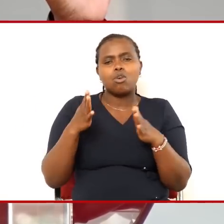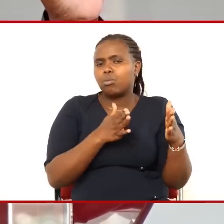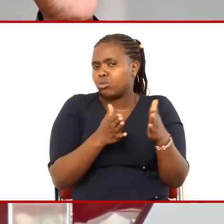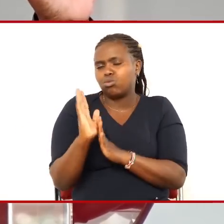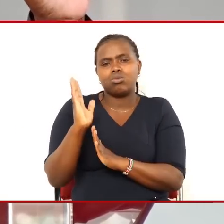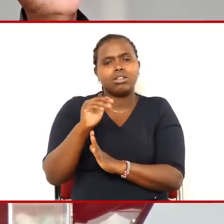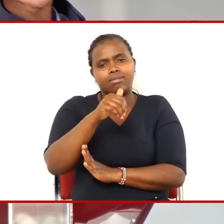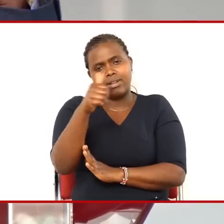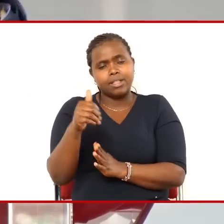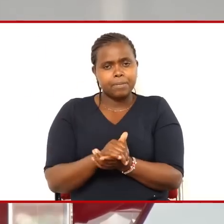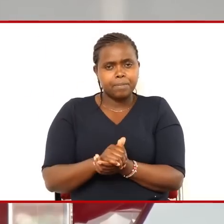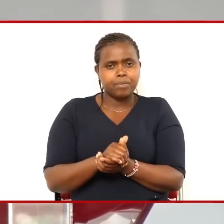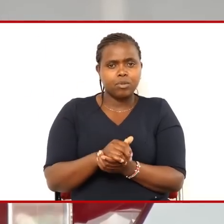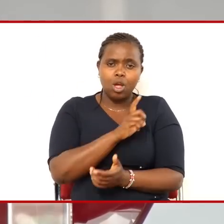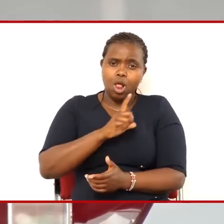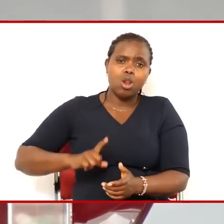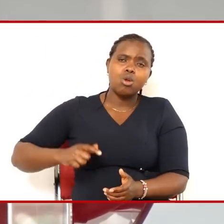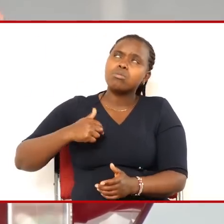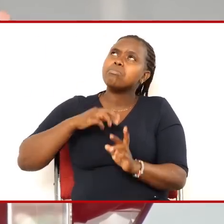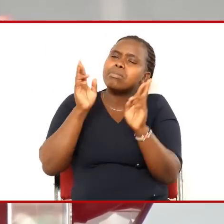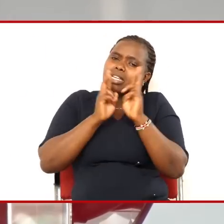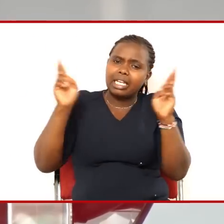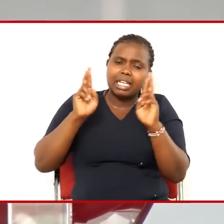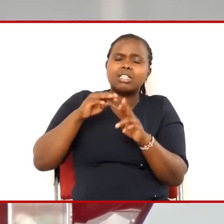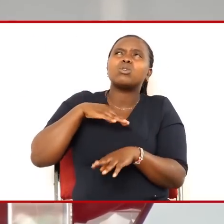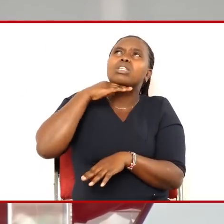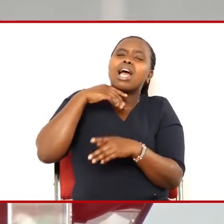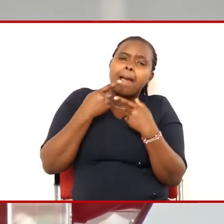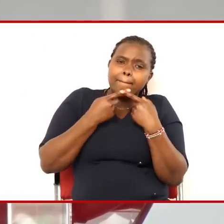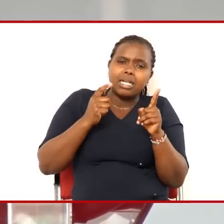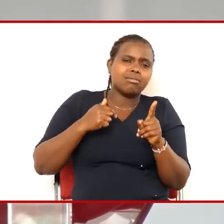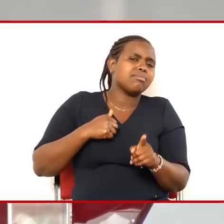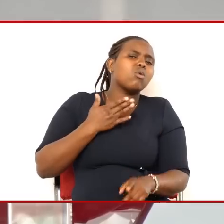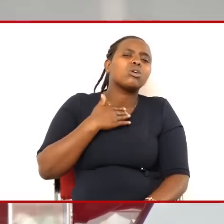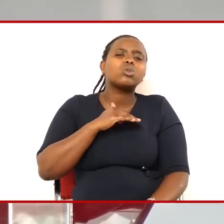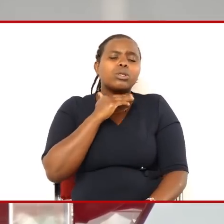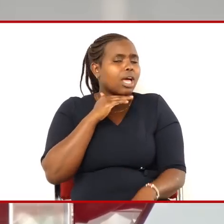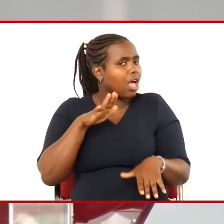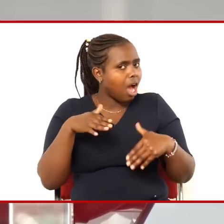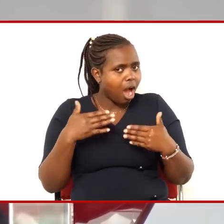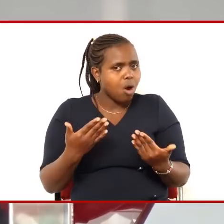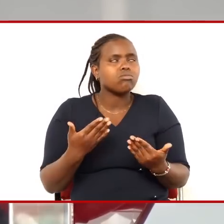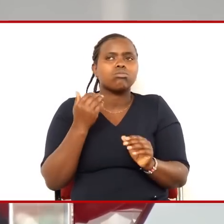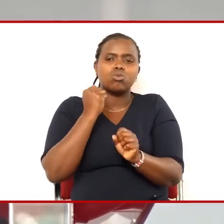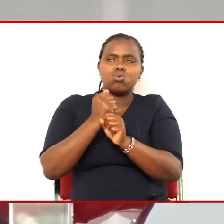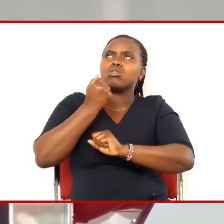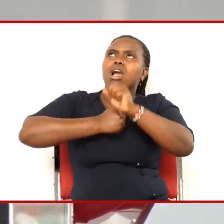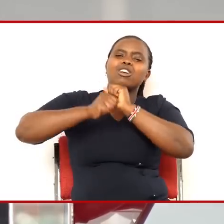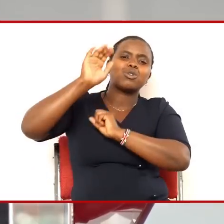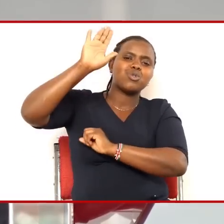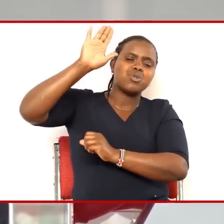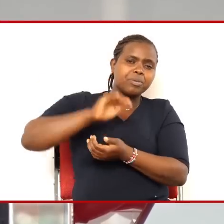chance. Lord, I'm ready to die, but let me die doing your